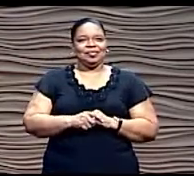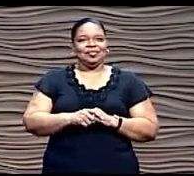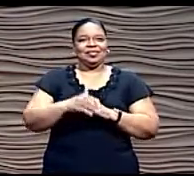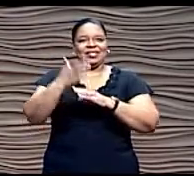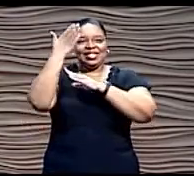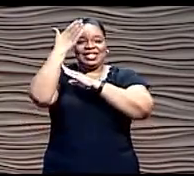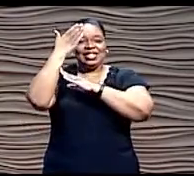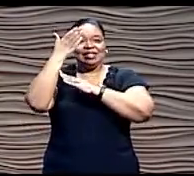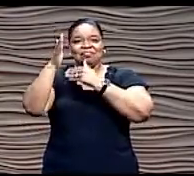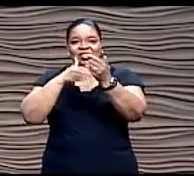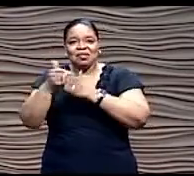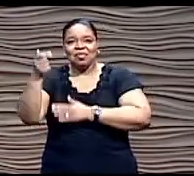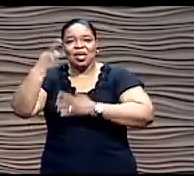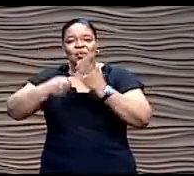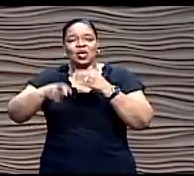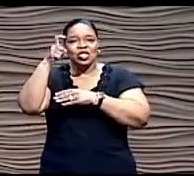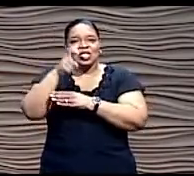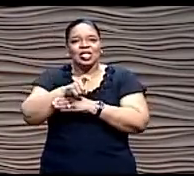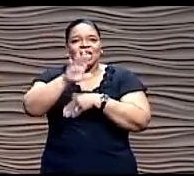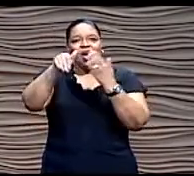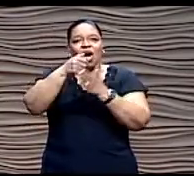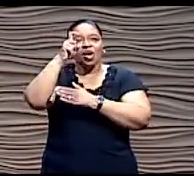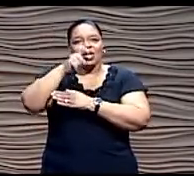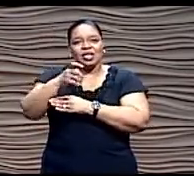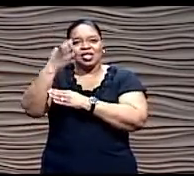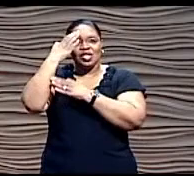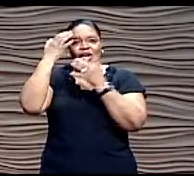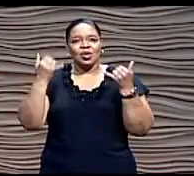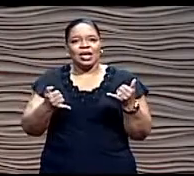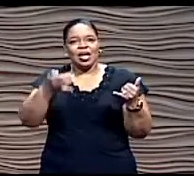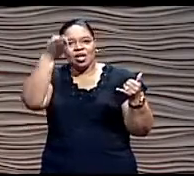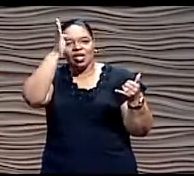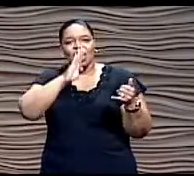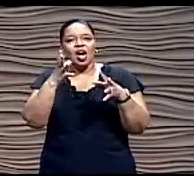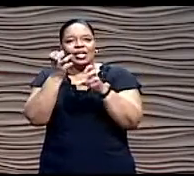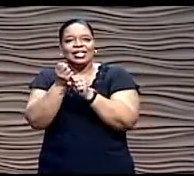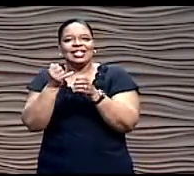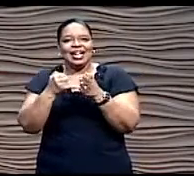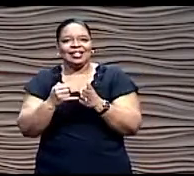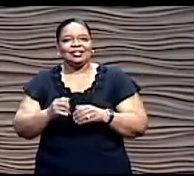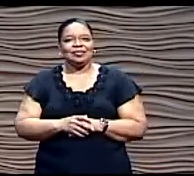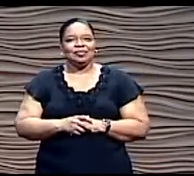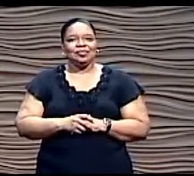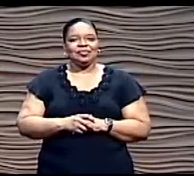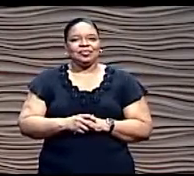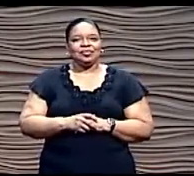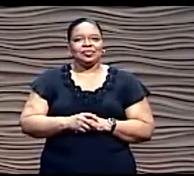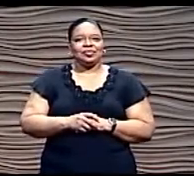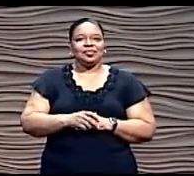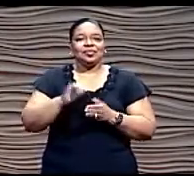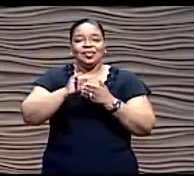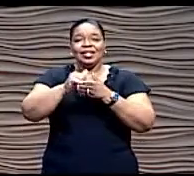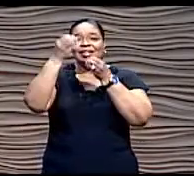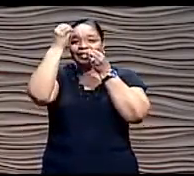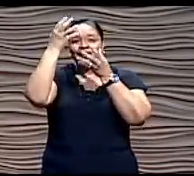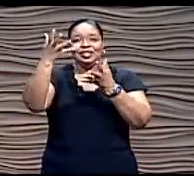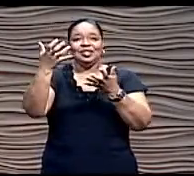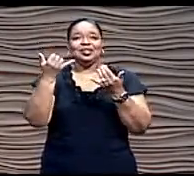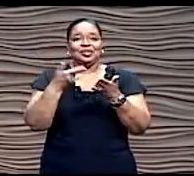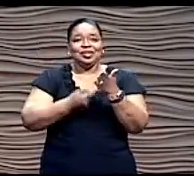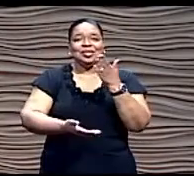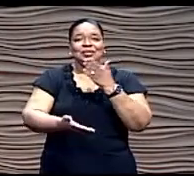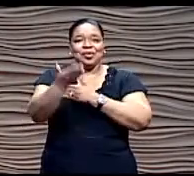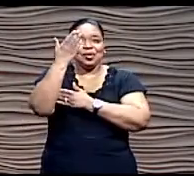care what you need. All you need to know is God got it. Isn't that good news this morning?